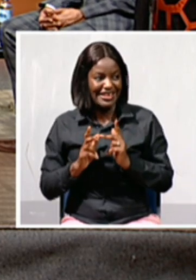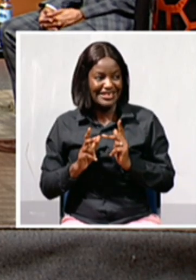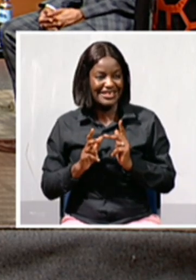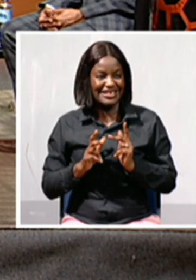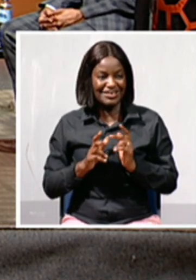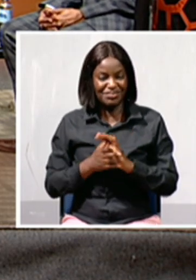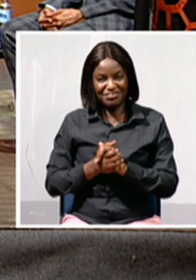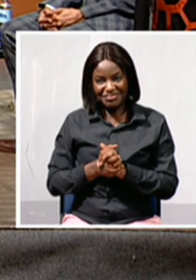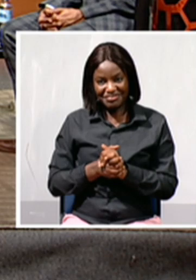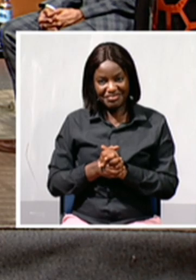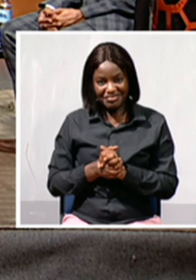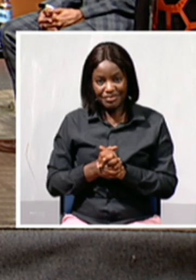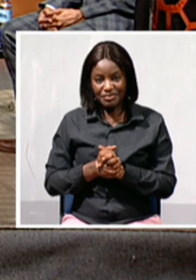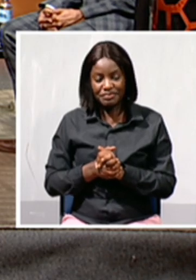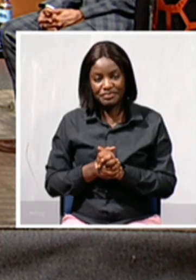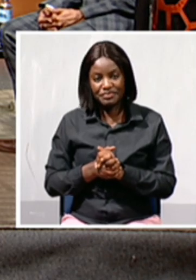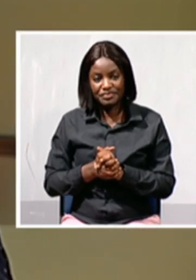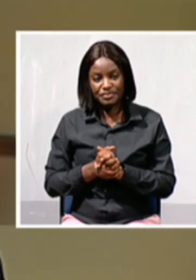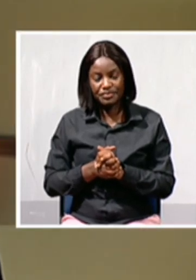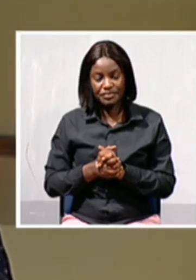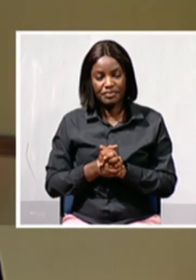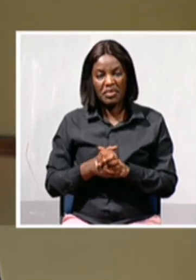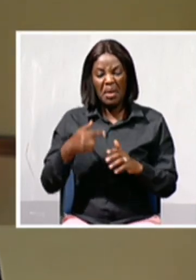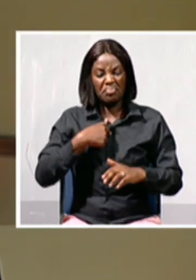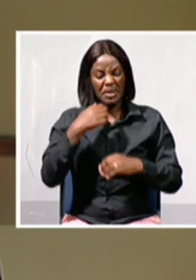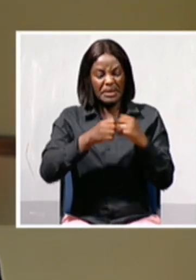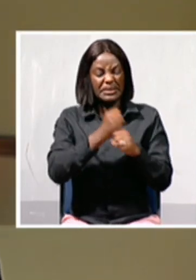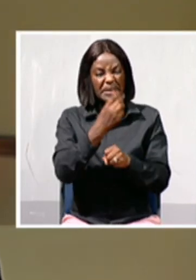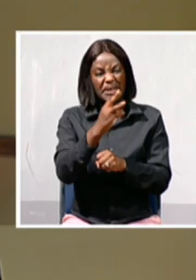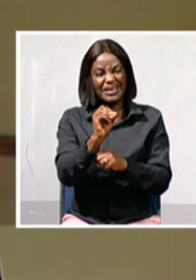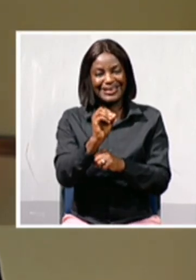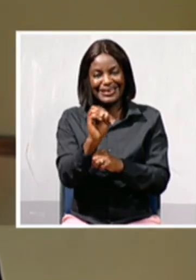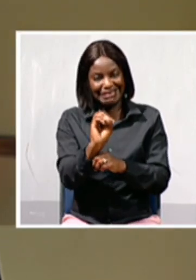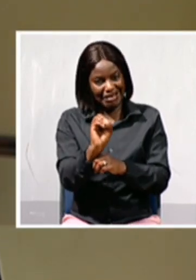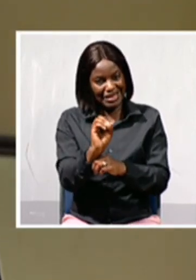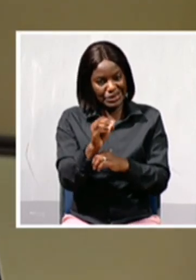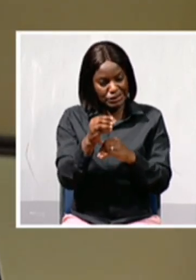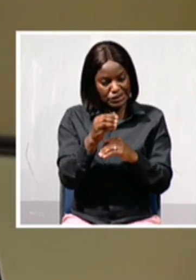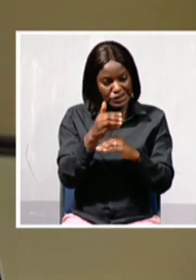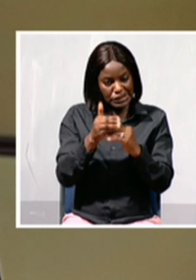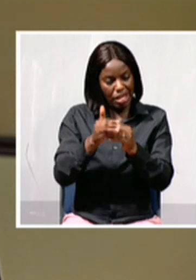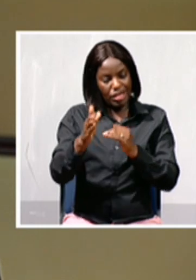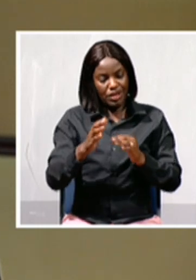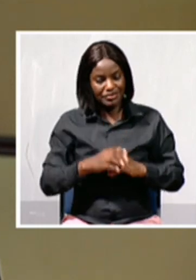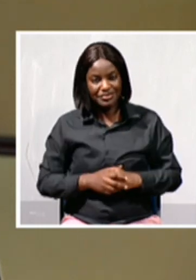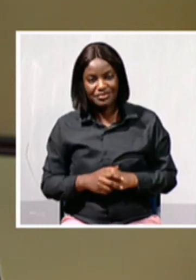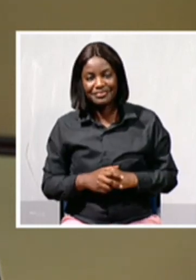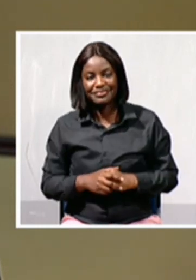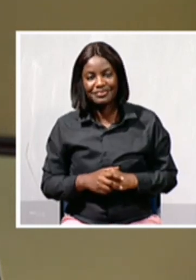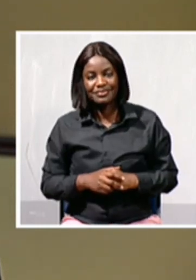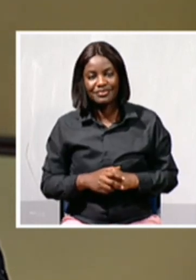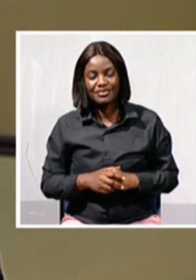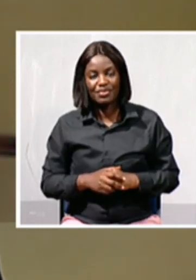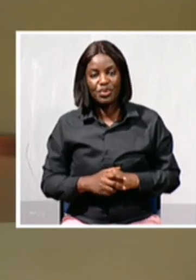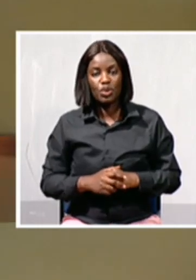important. It is very important that as young people, we do not see voting